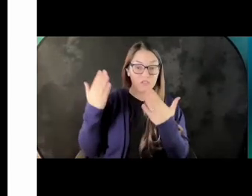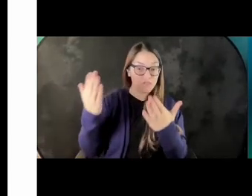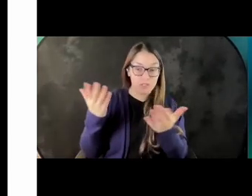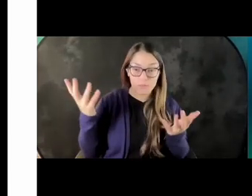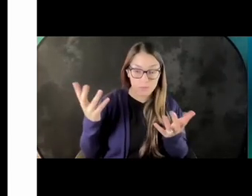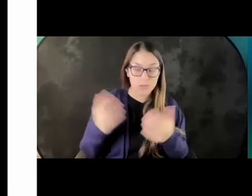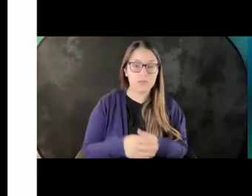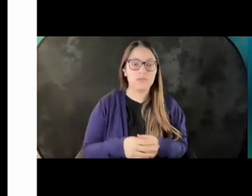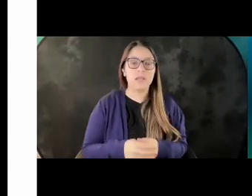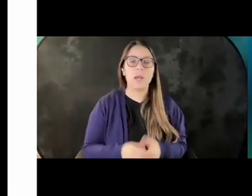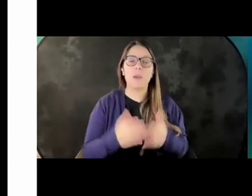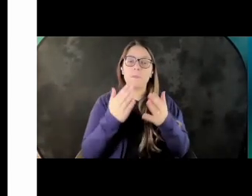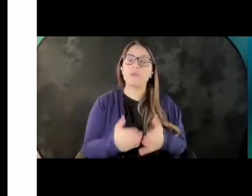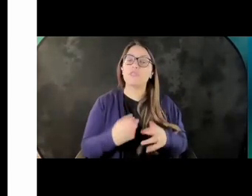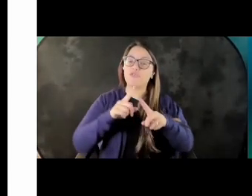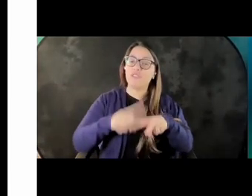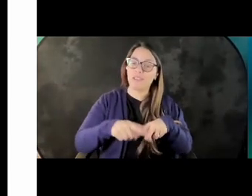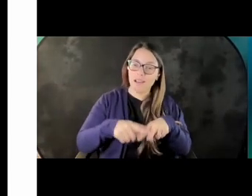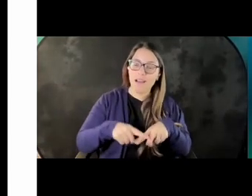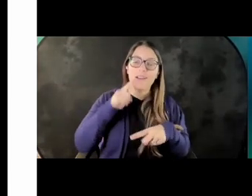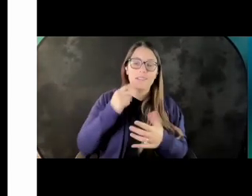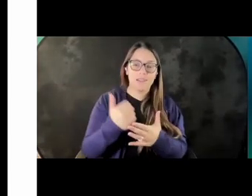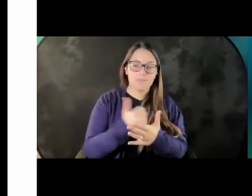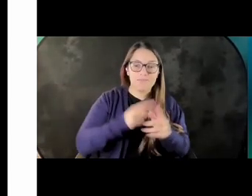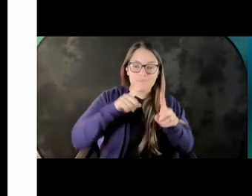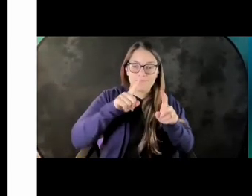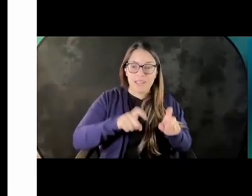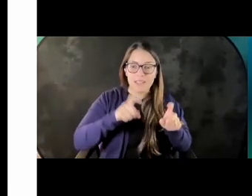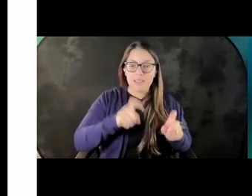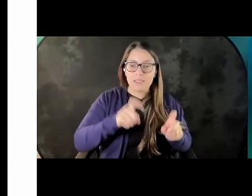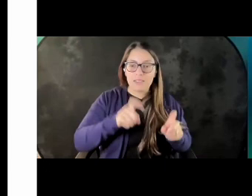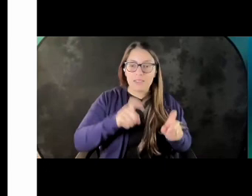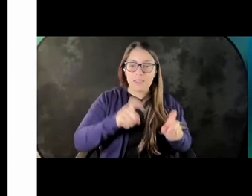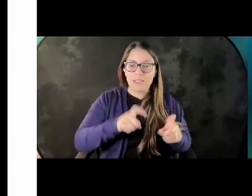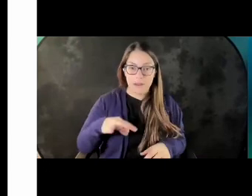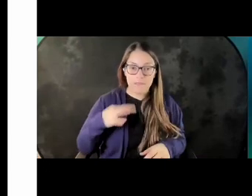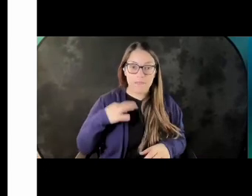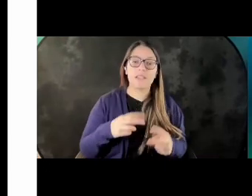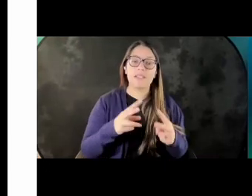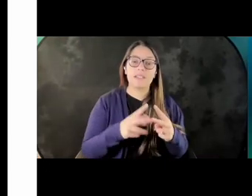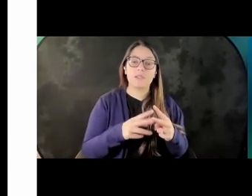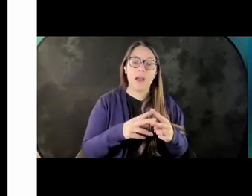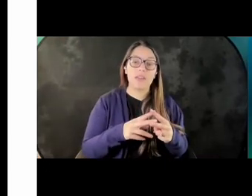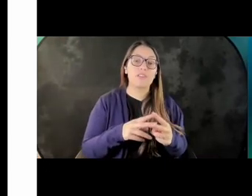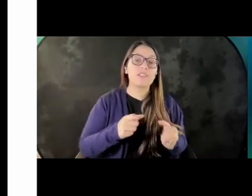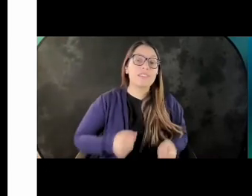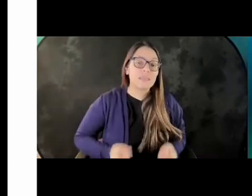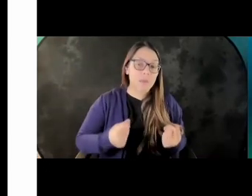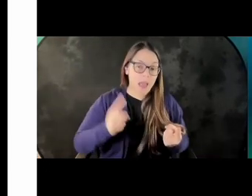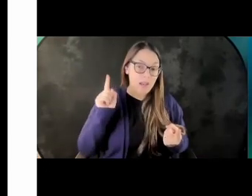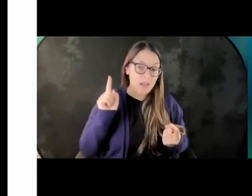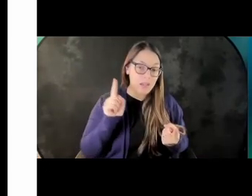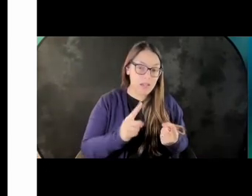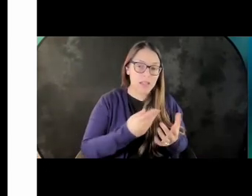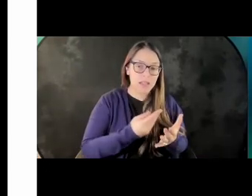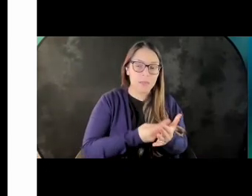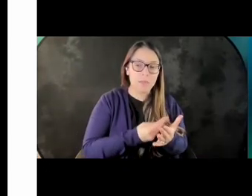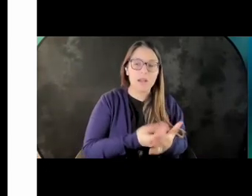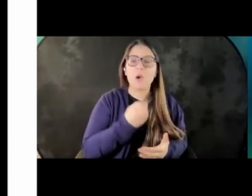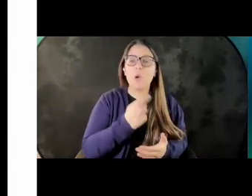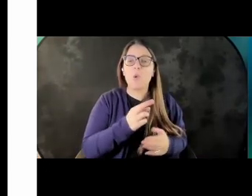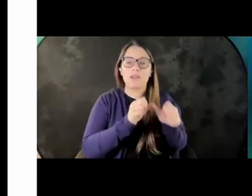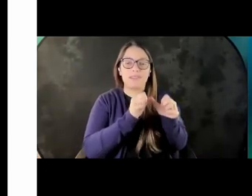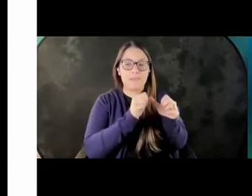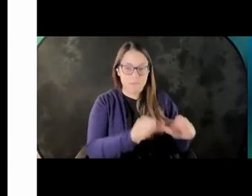on means-tested benefits either needs to spend down state tax income tax refunds or deposit them into a